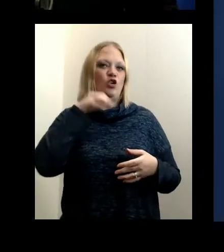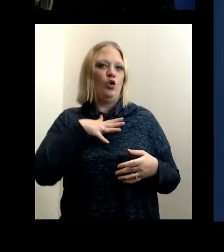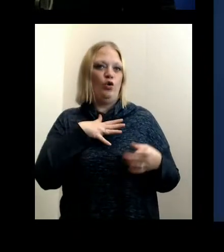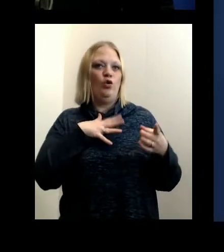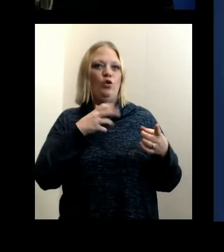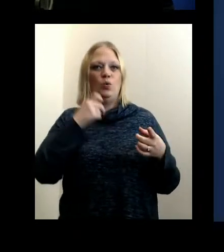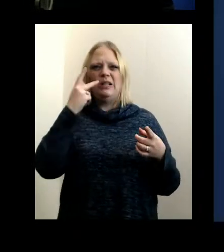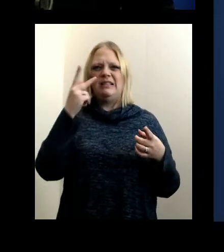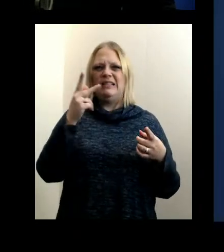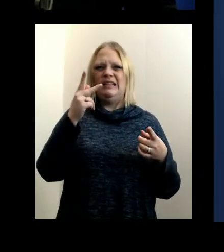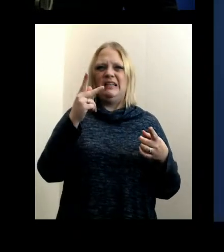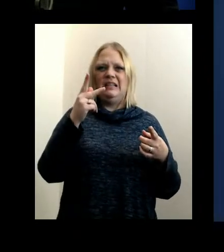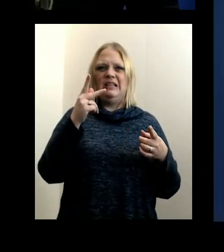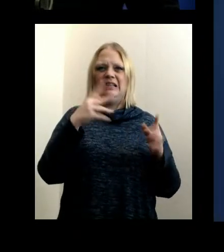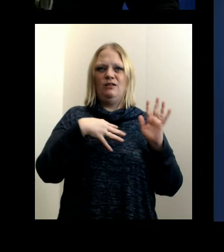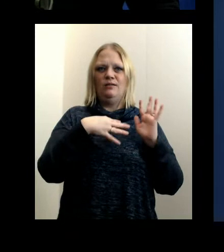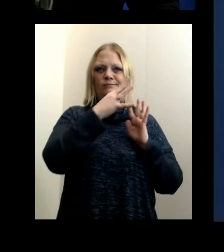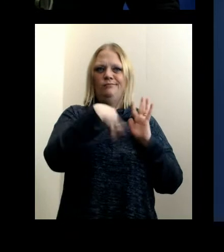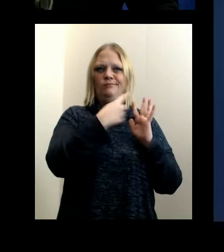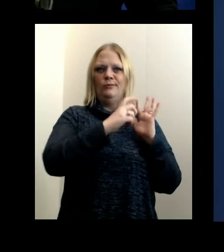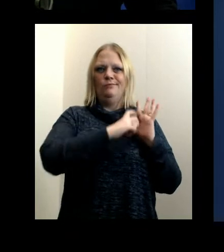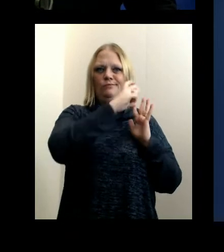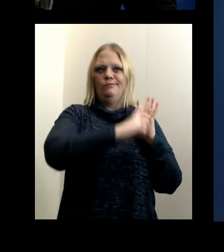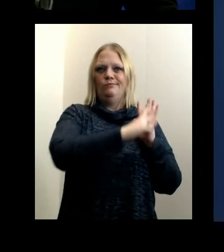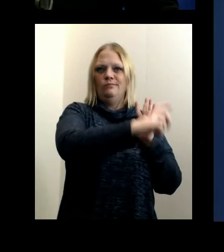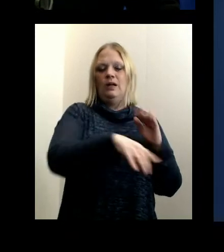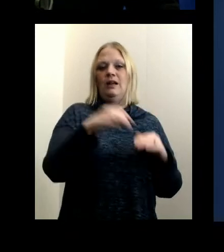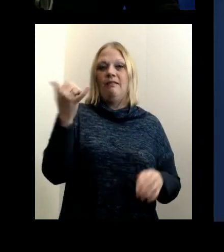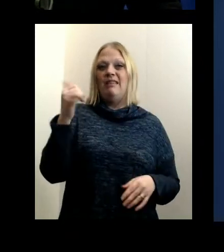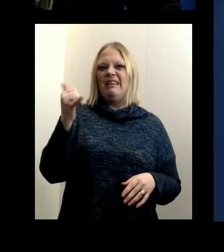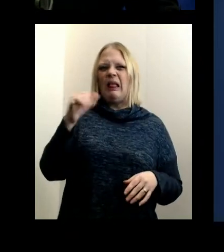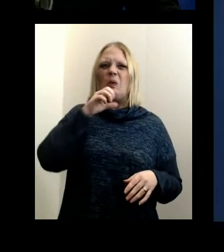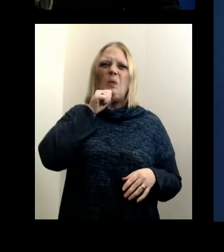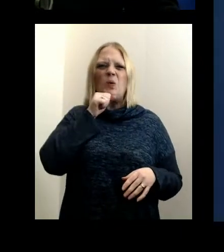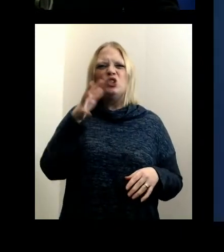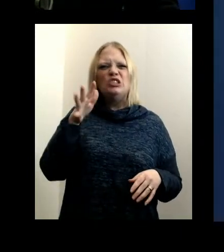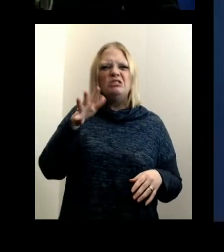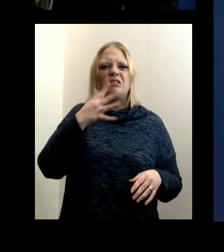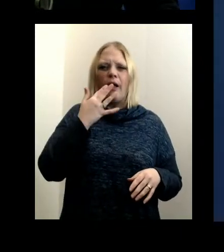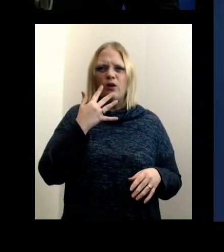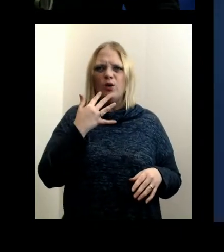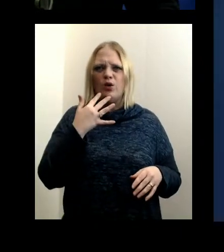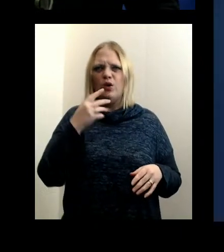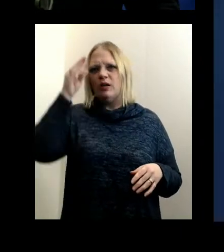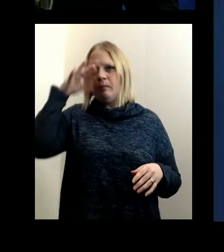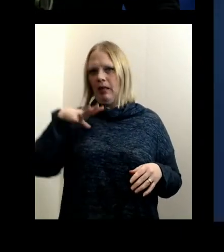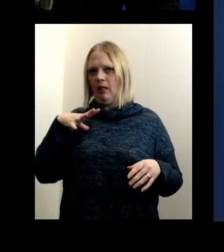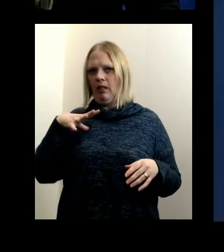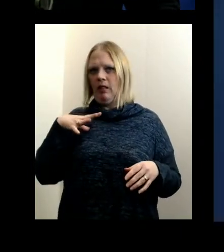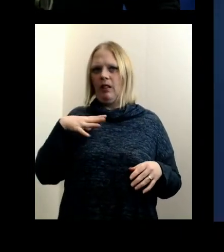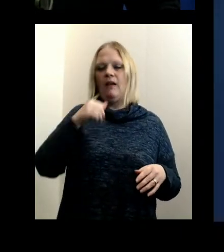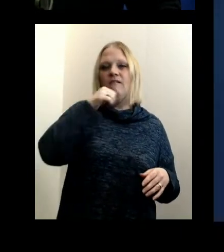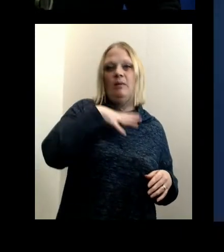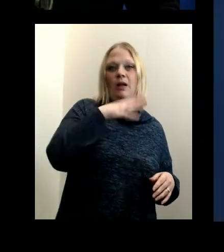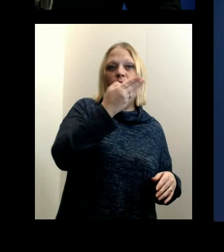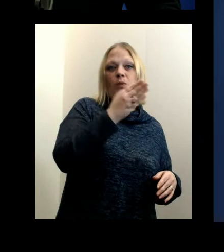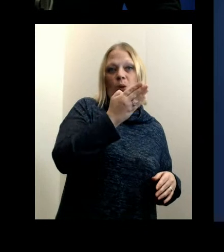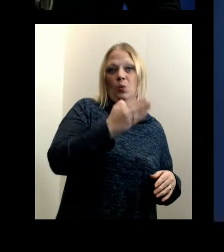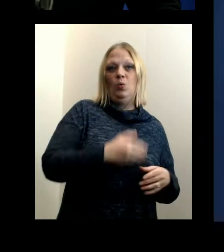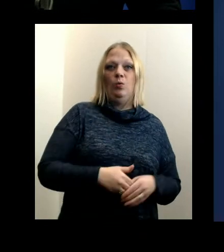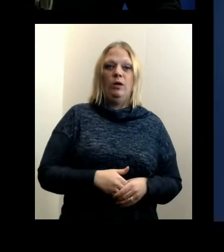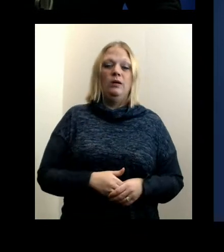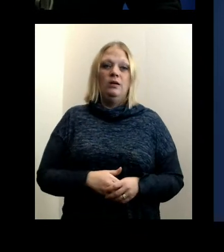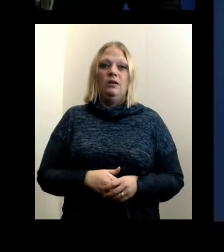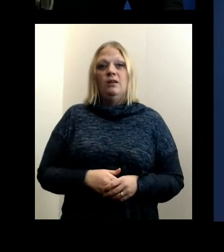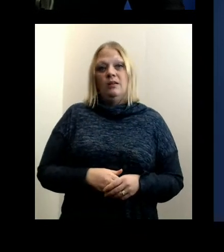the bar graph here. With the males, the yellowish orange kind of color, and the females making up the blue color. And